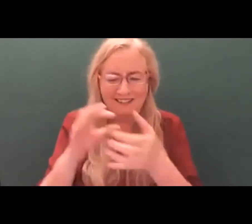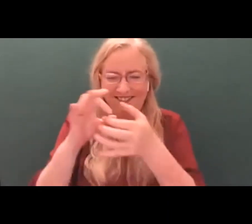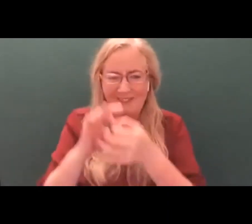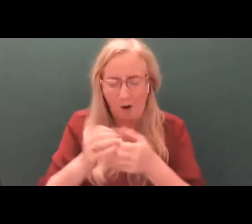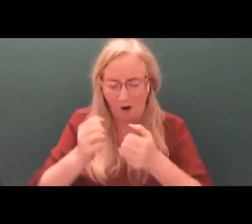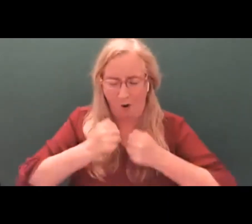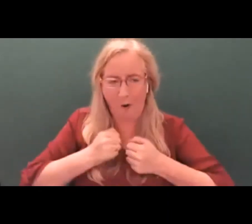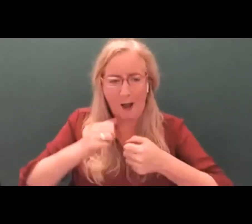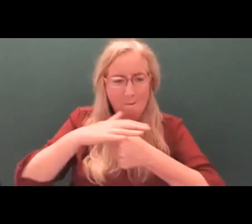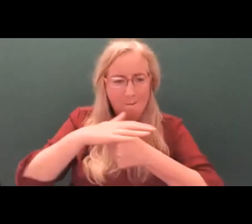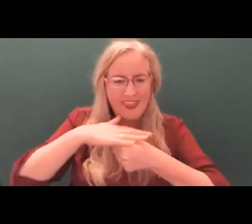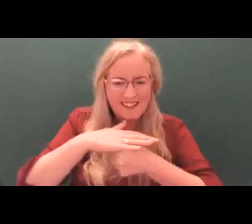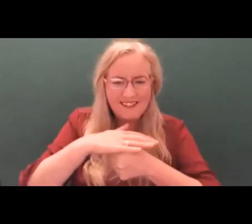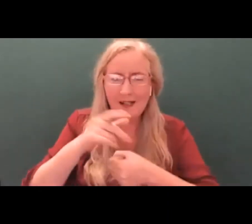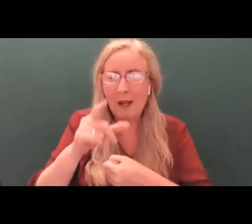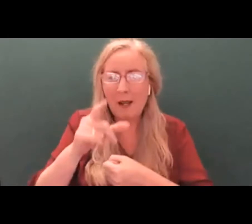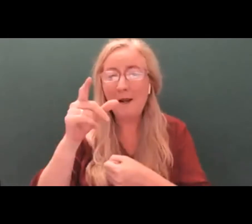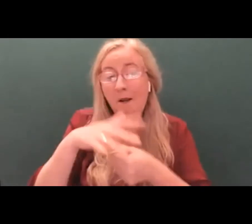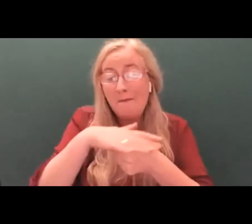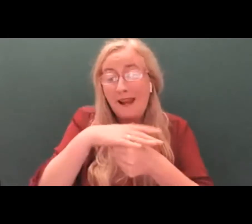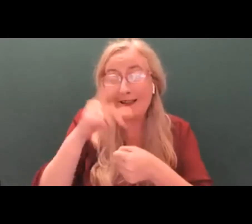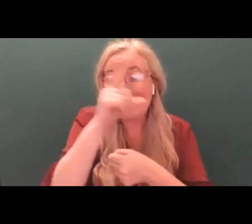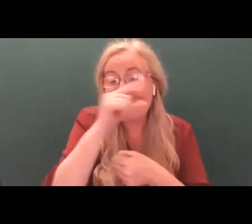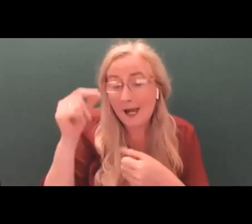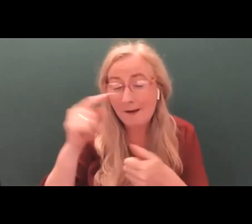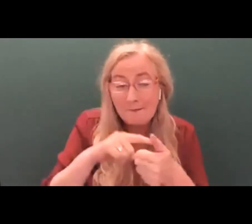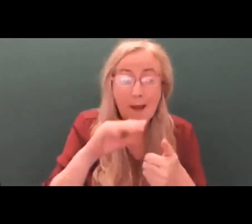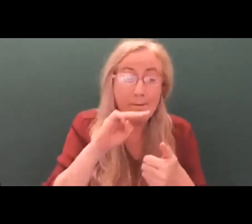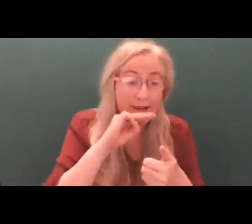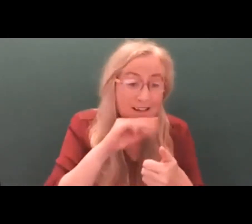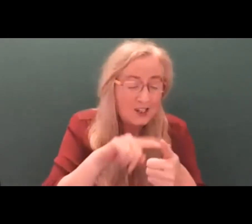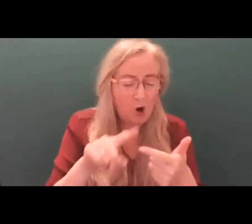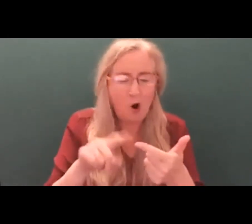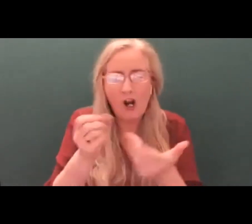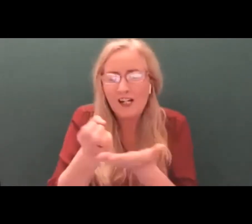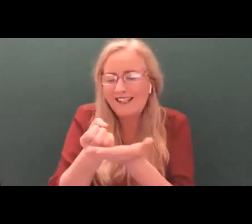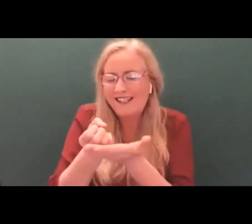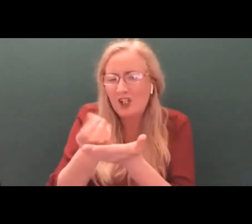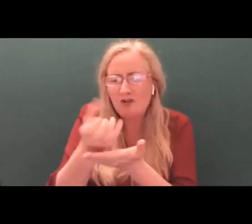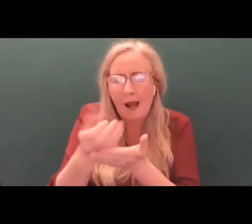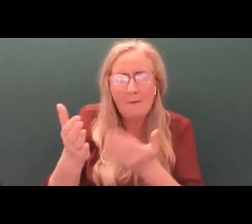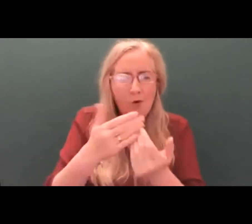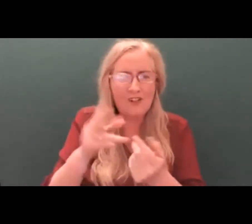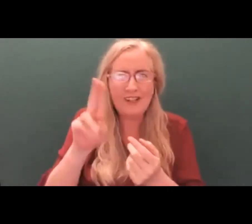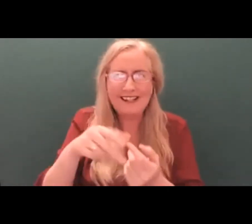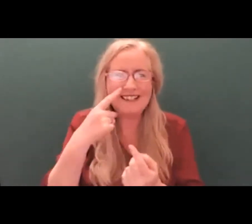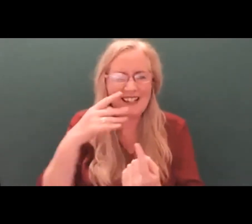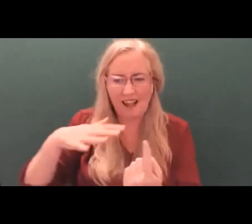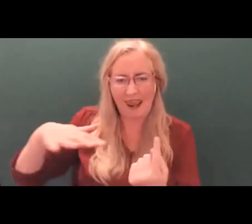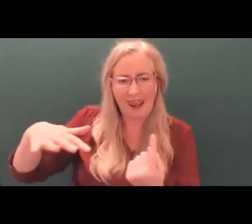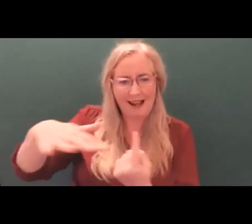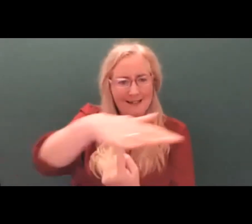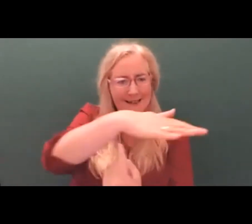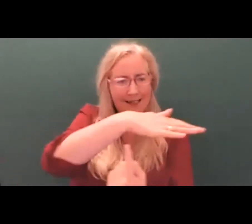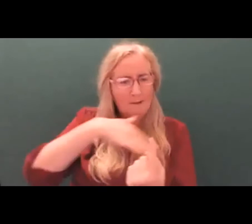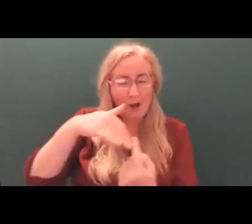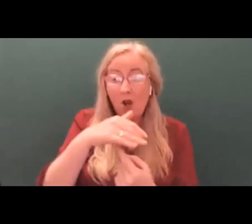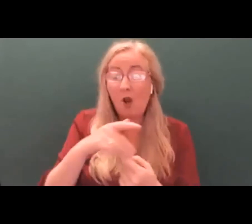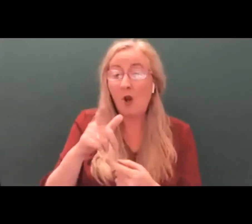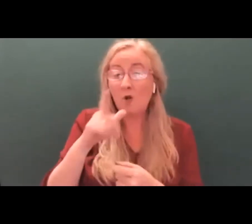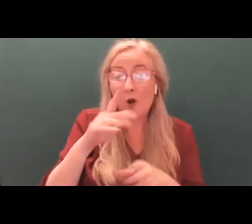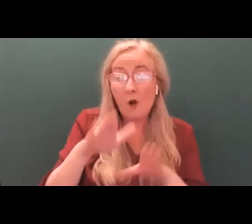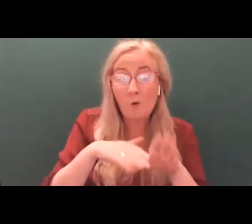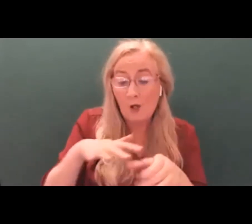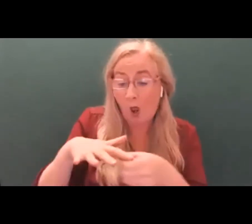whether that's the place names and the meaning of them, or describing the local landscape, or even talking to local members of your group,